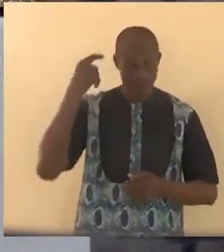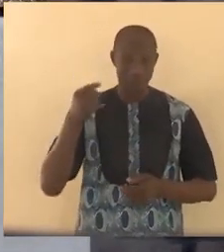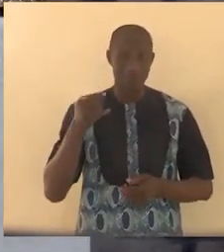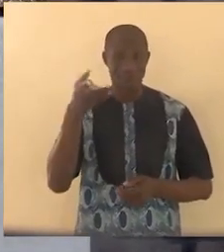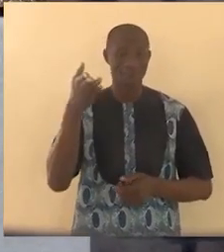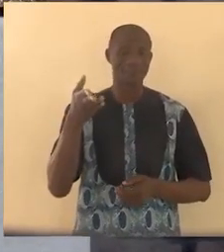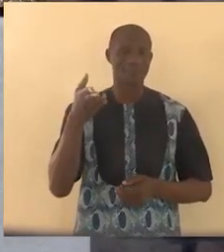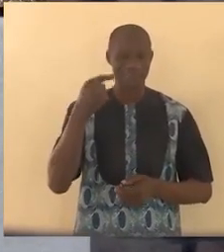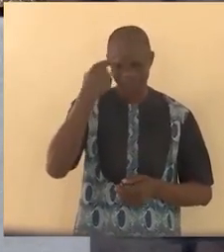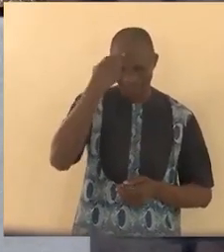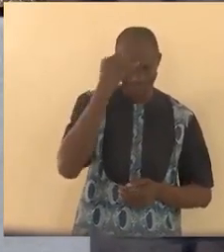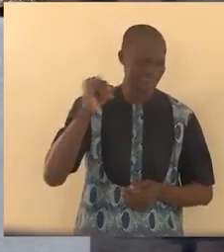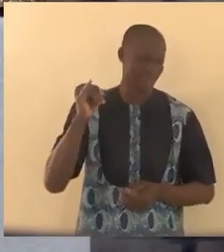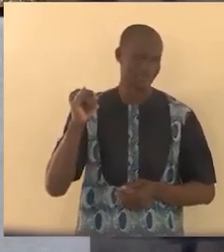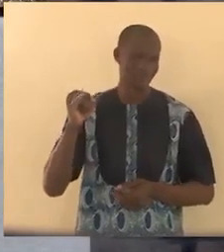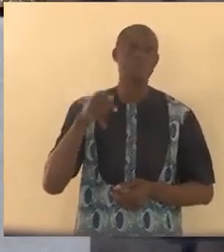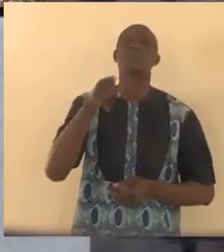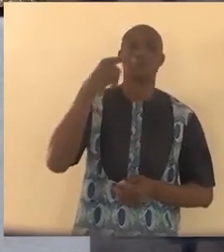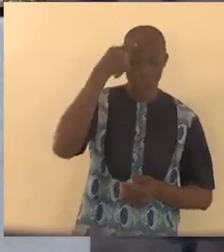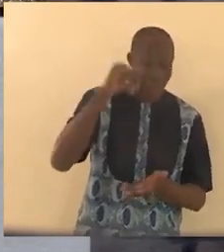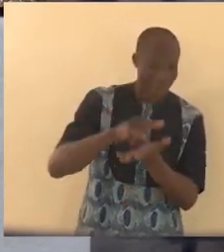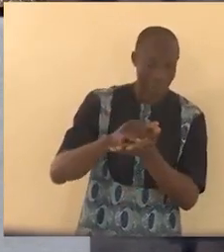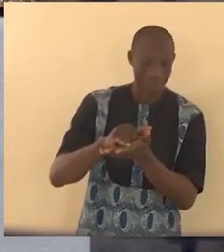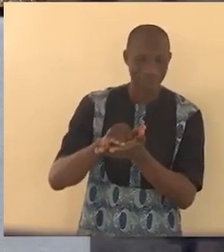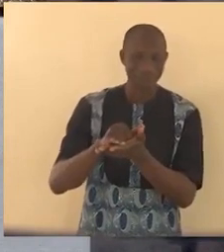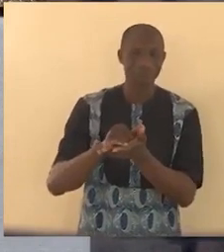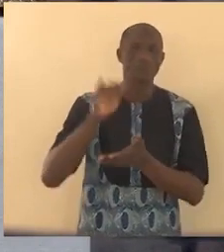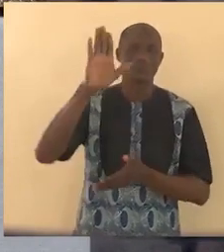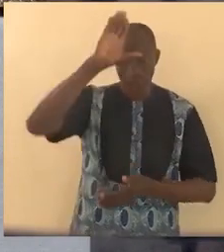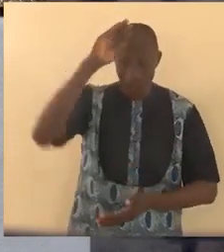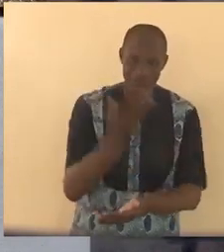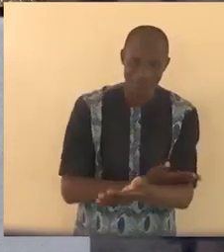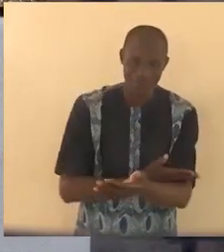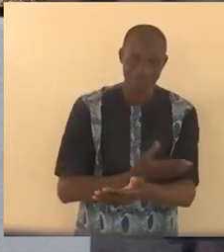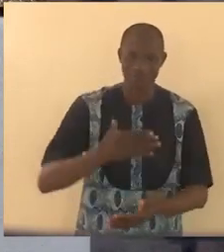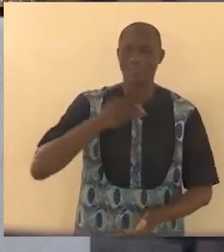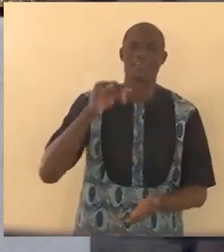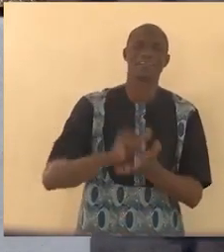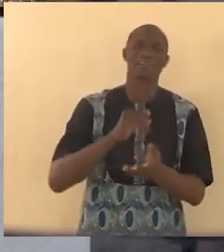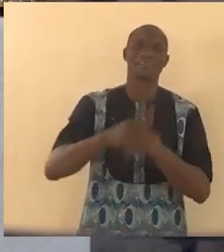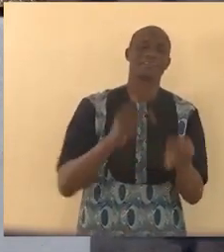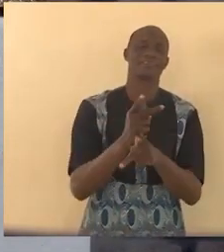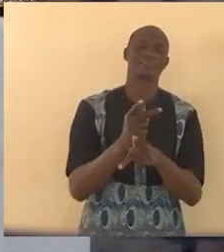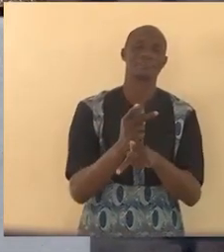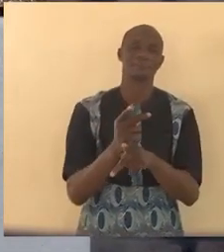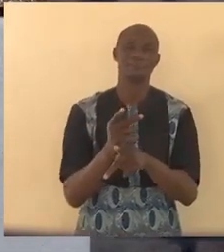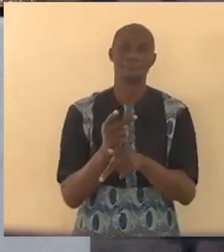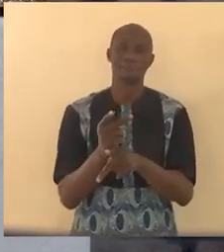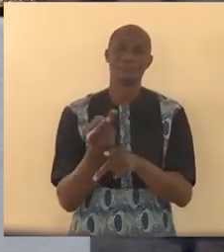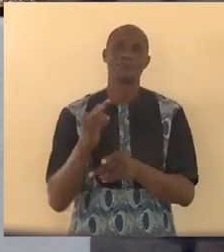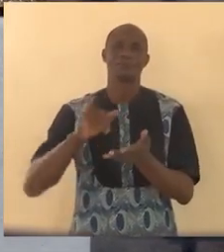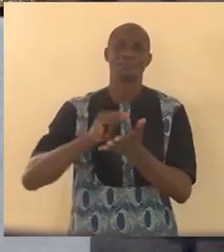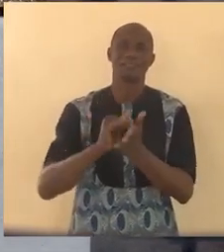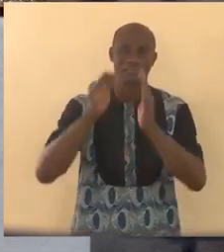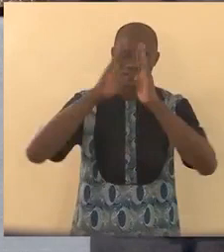Because there is that illusion, right? Chidebere, you think that your son will like that kind of that